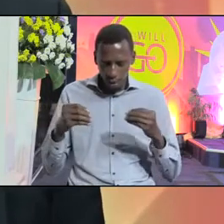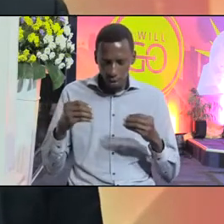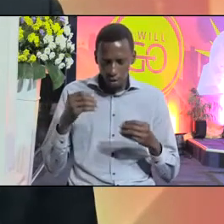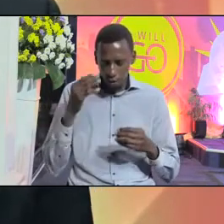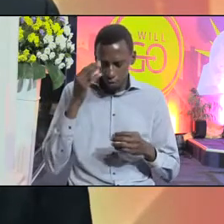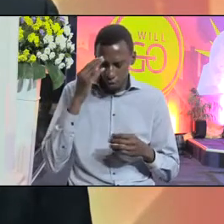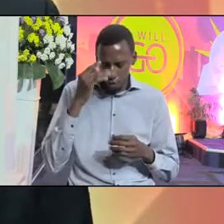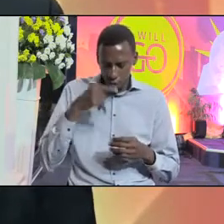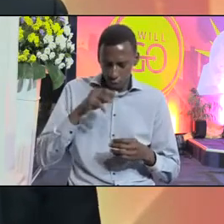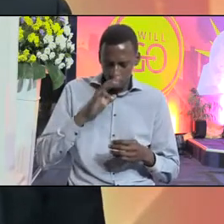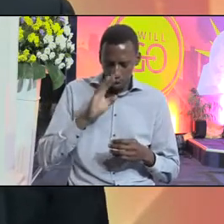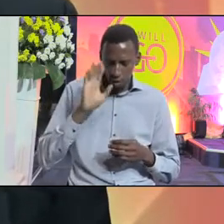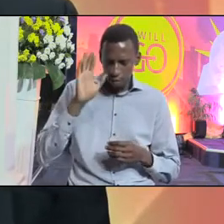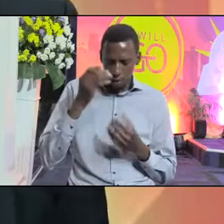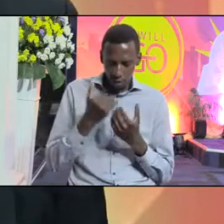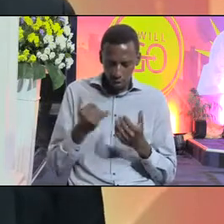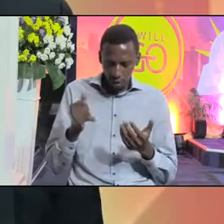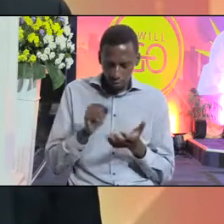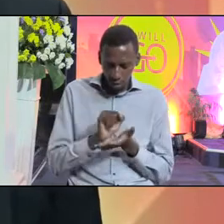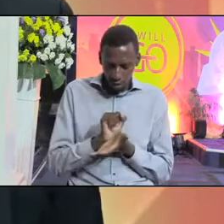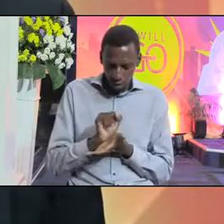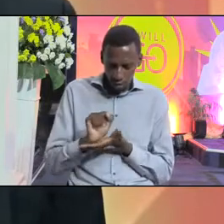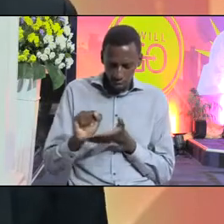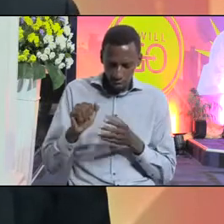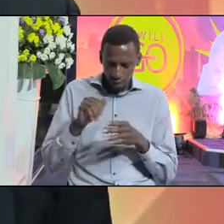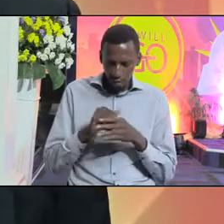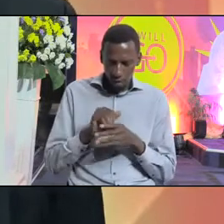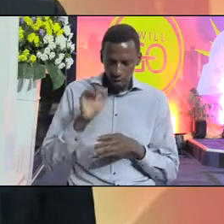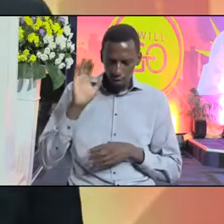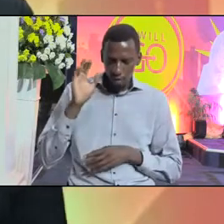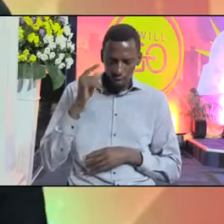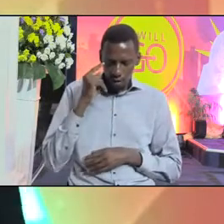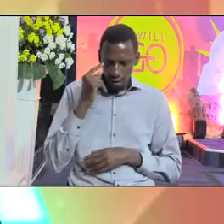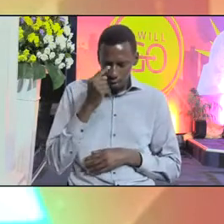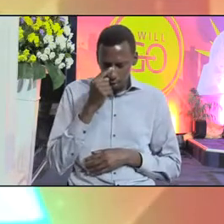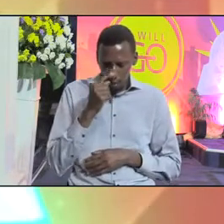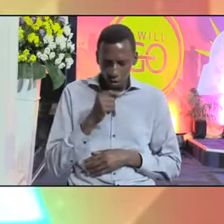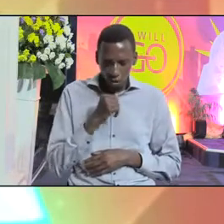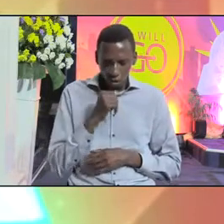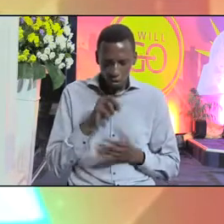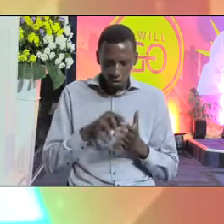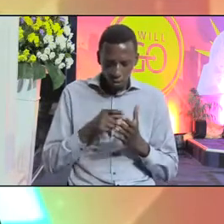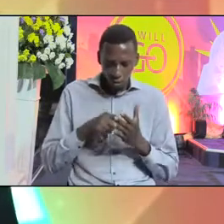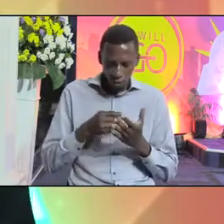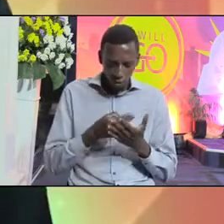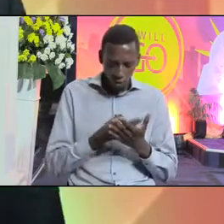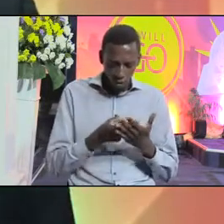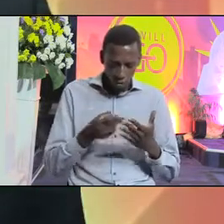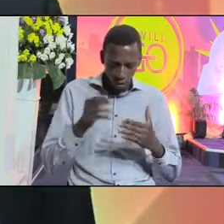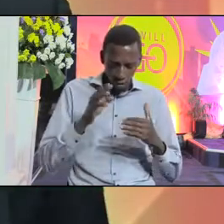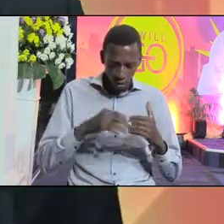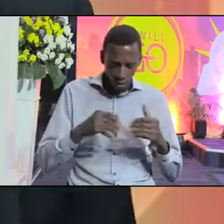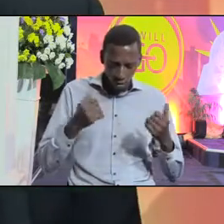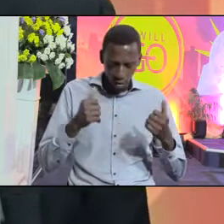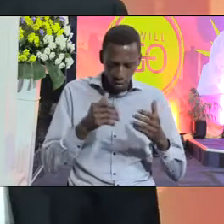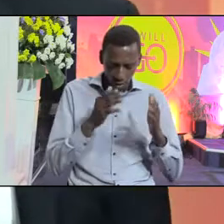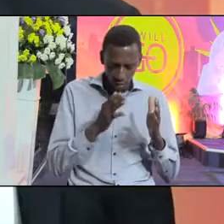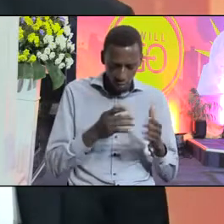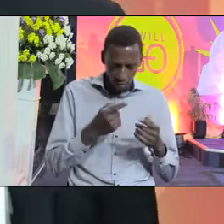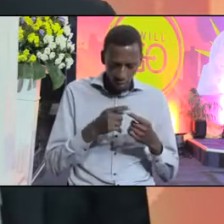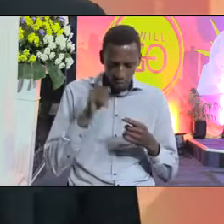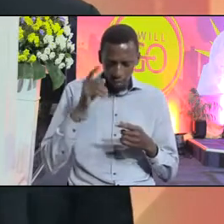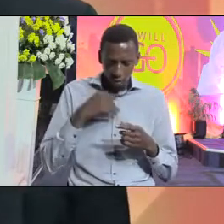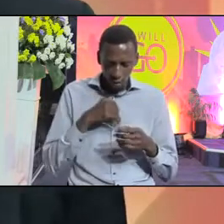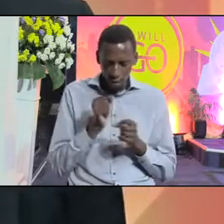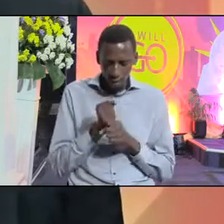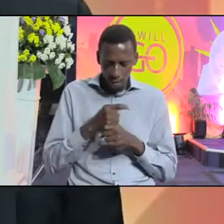children. We are the saints, dear Father, in your eyes. It doesn't mean we are holier than anybody, but what it means that you have made us